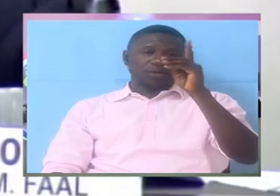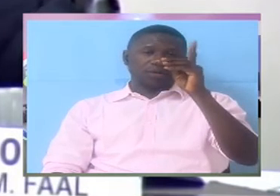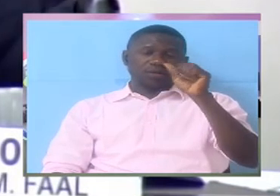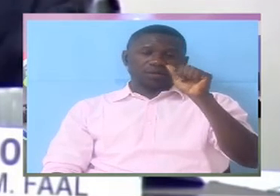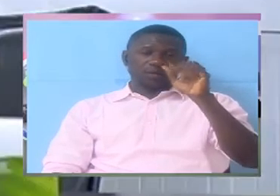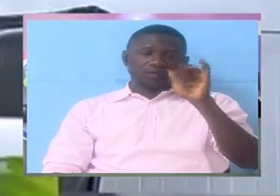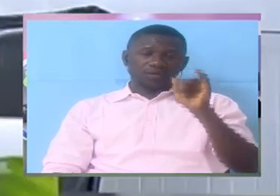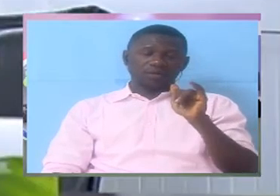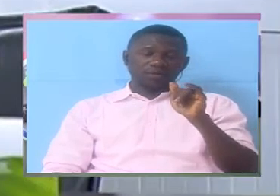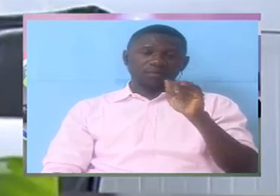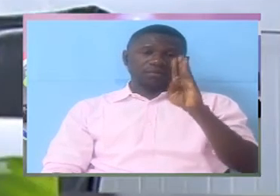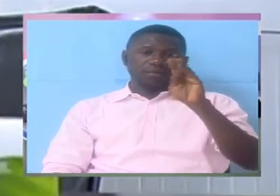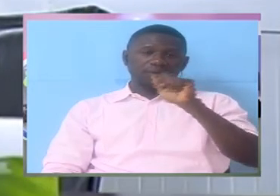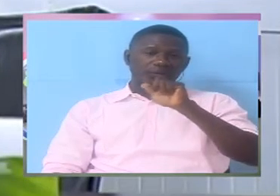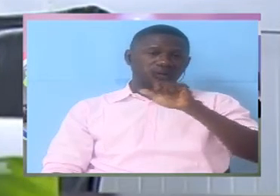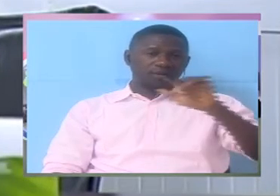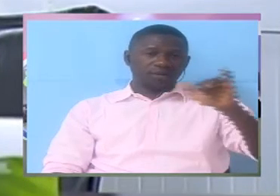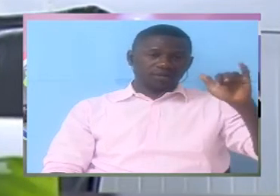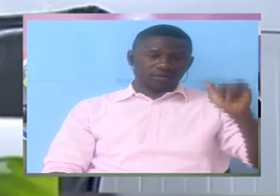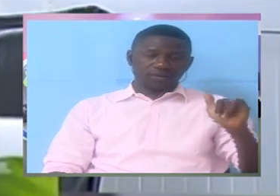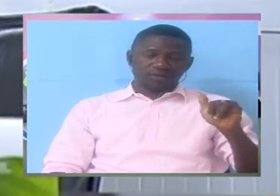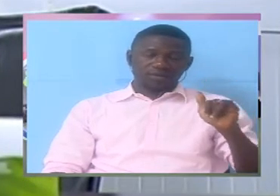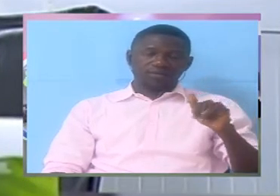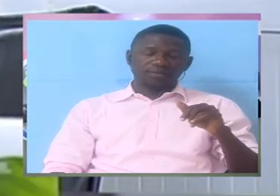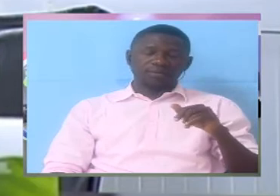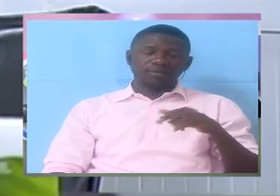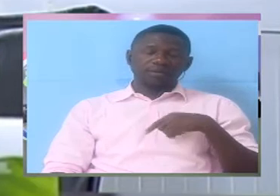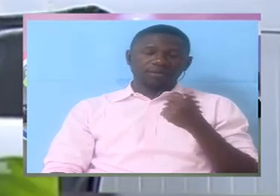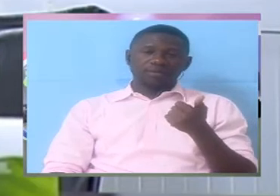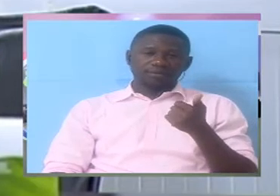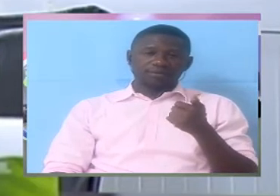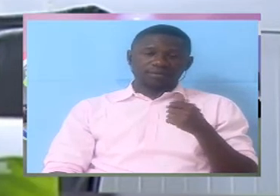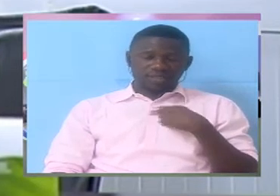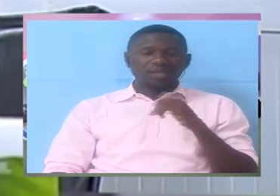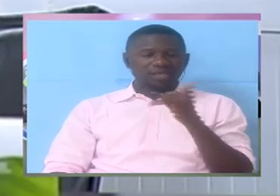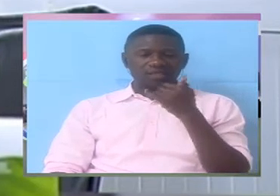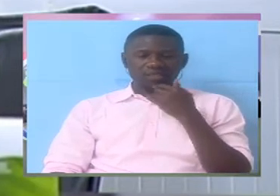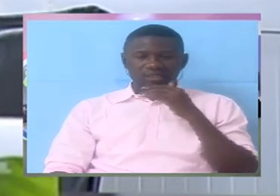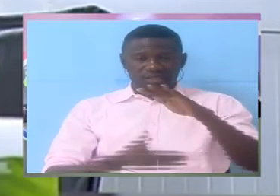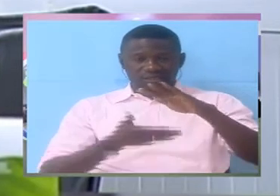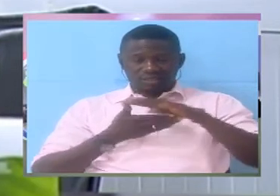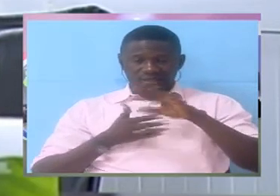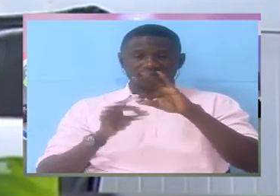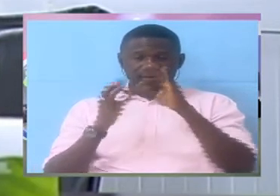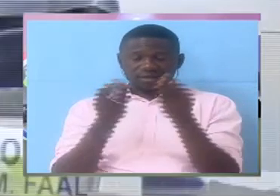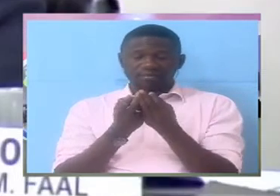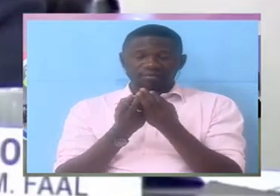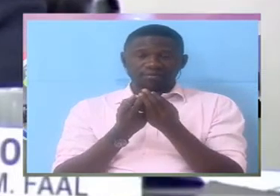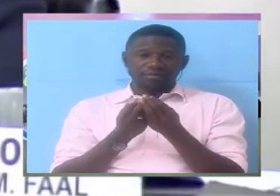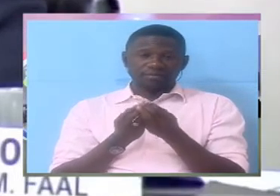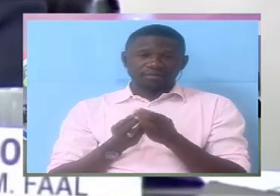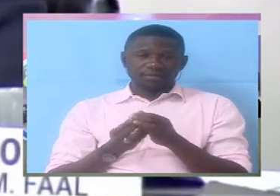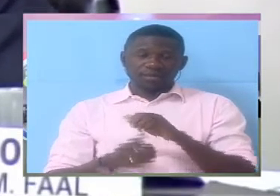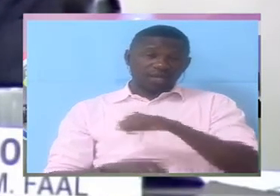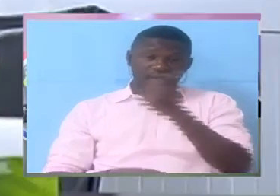That is the receiving team, yeah. Ah, wolle mo jiar lalut, meluke jiar ni nat. And the torturing team.